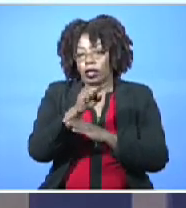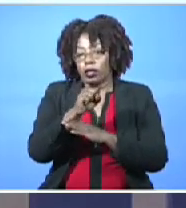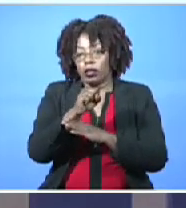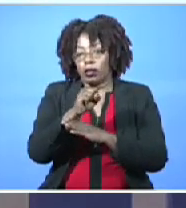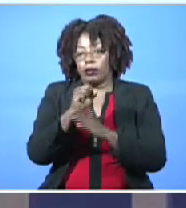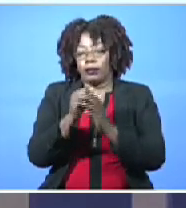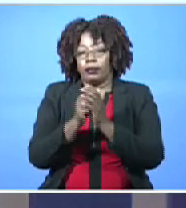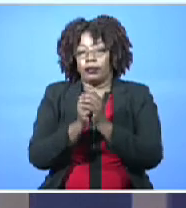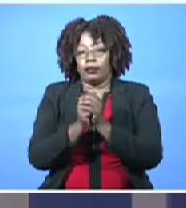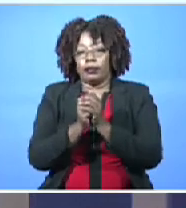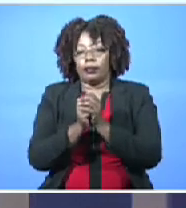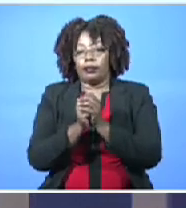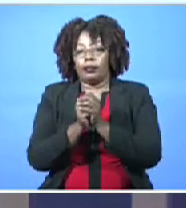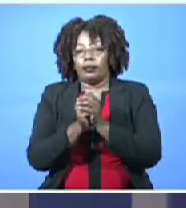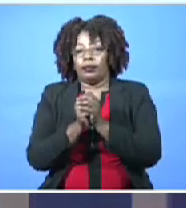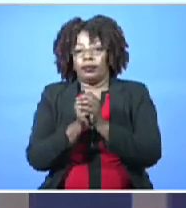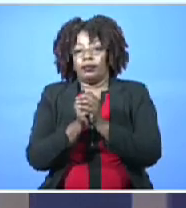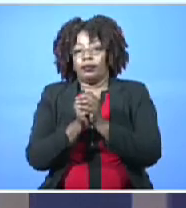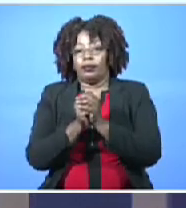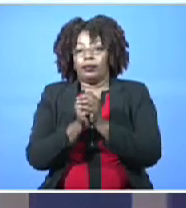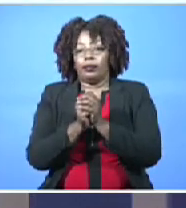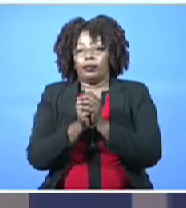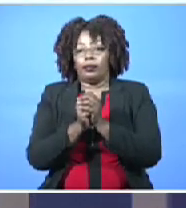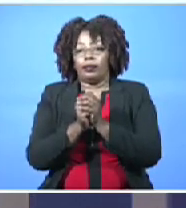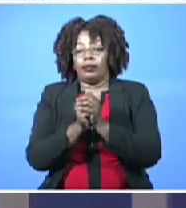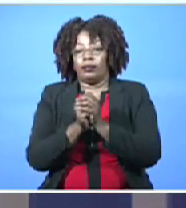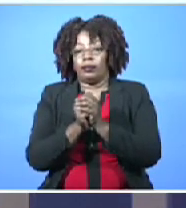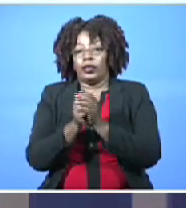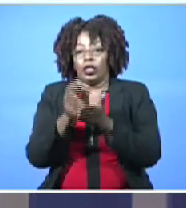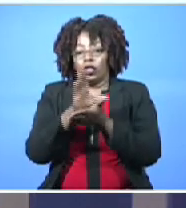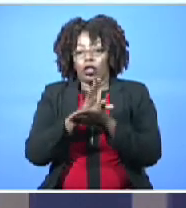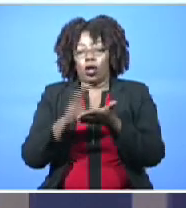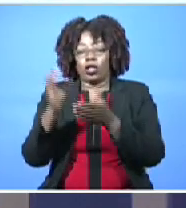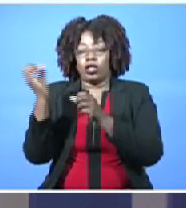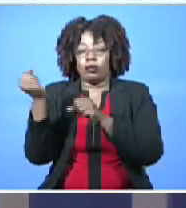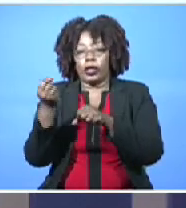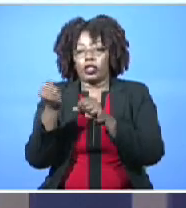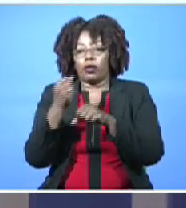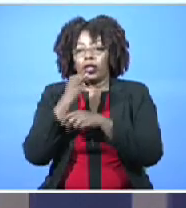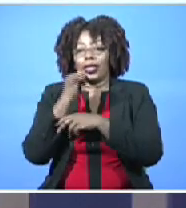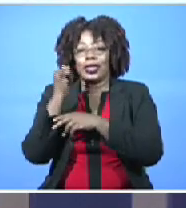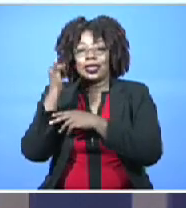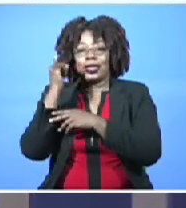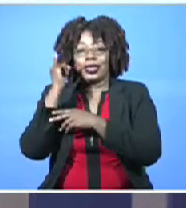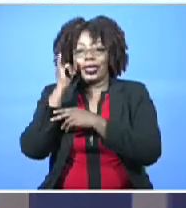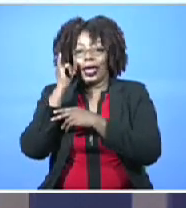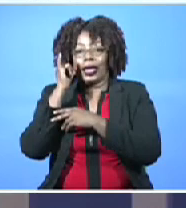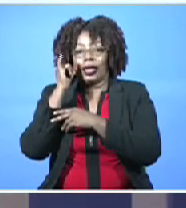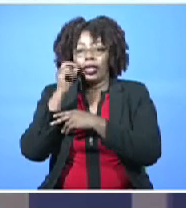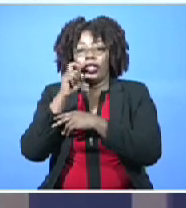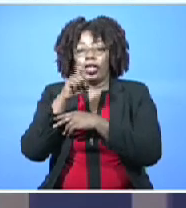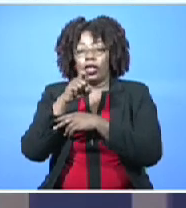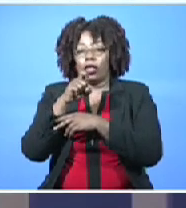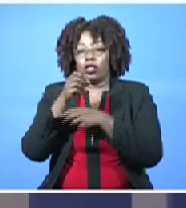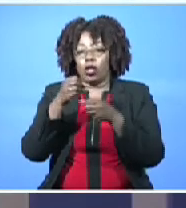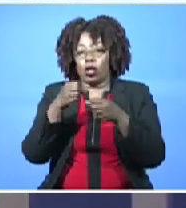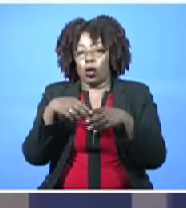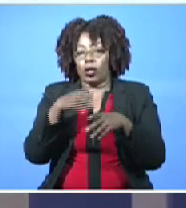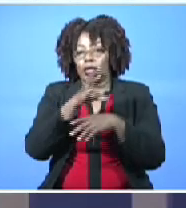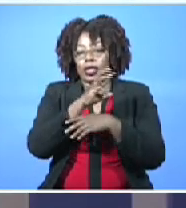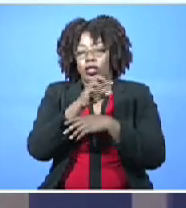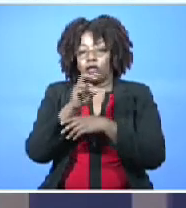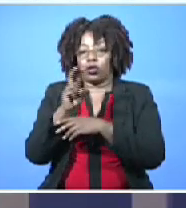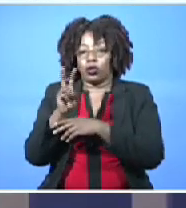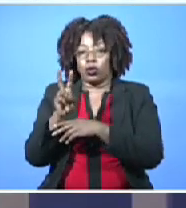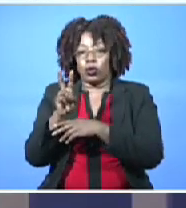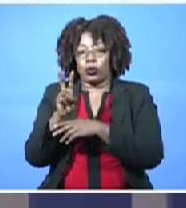2 aces, and 7 digs. From the college baseball diamond yesterday, the Kirkwood Eagles, they lost to Indian River 6-2.